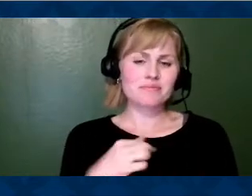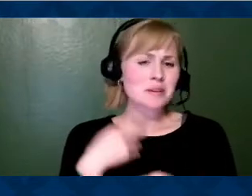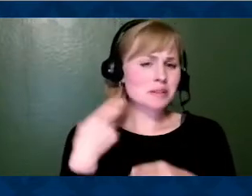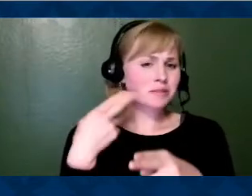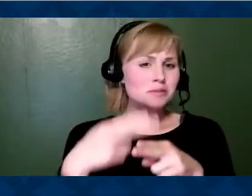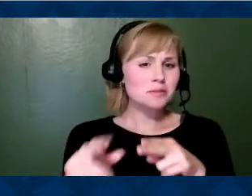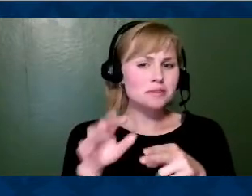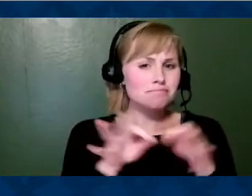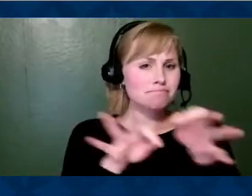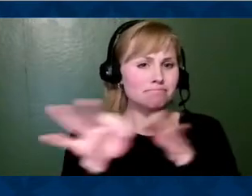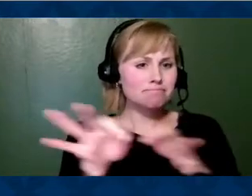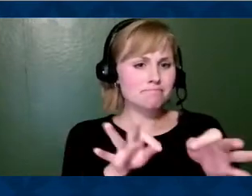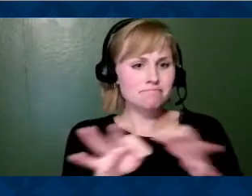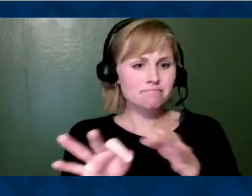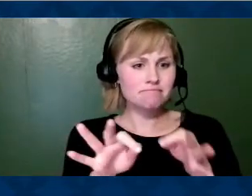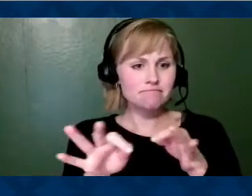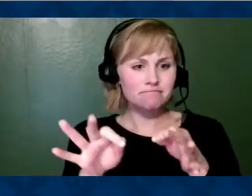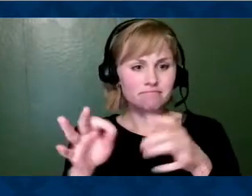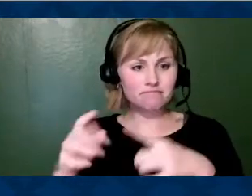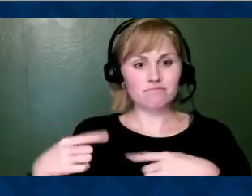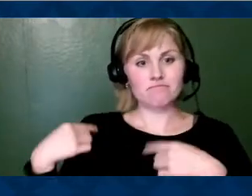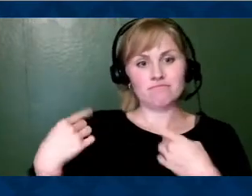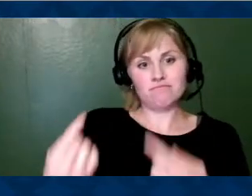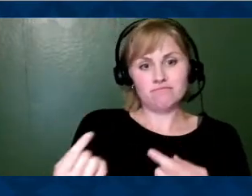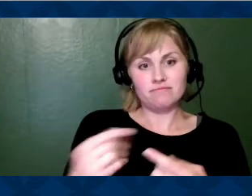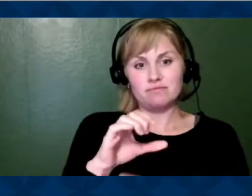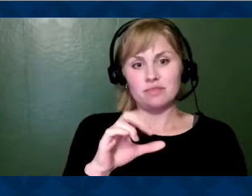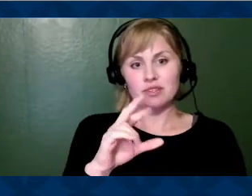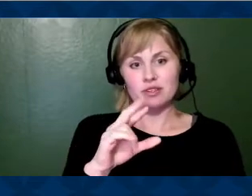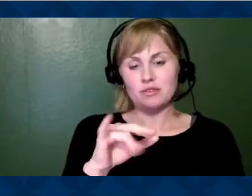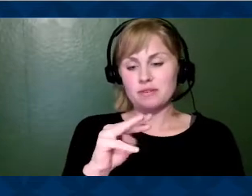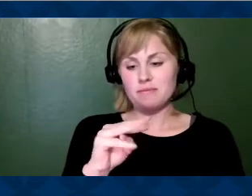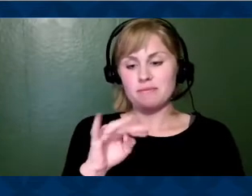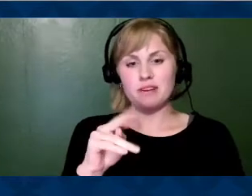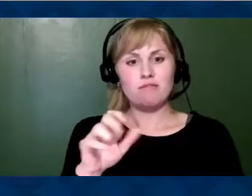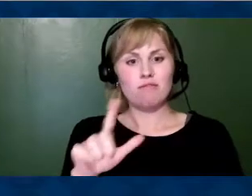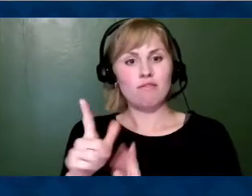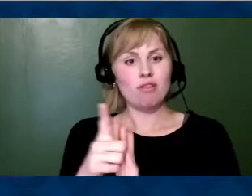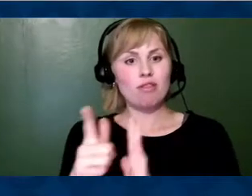of the criminal law group at Queen's. So next slide.